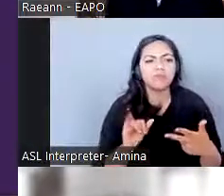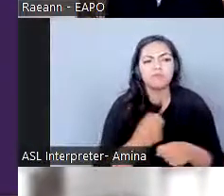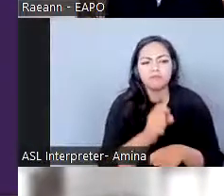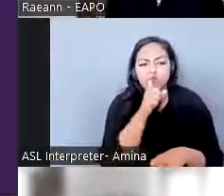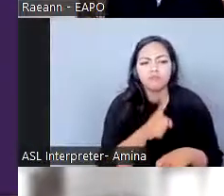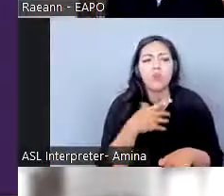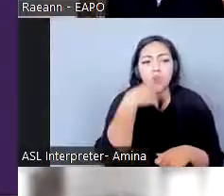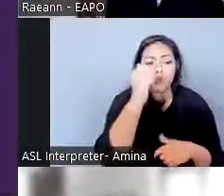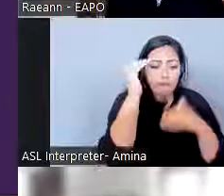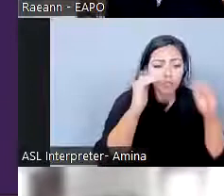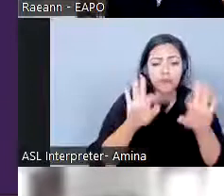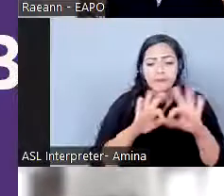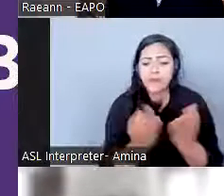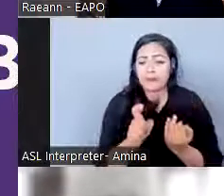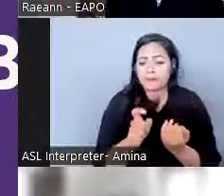assistance.